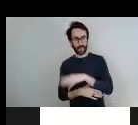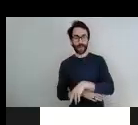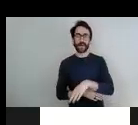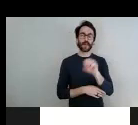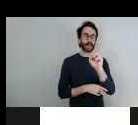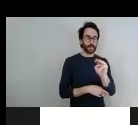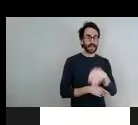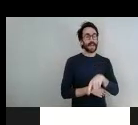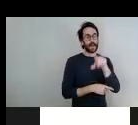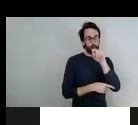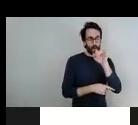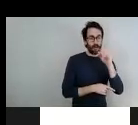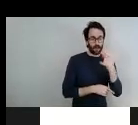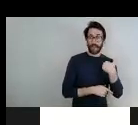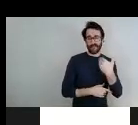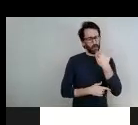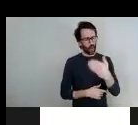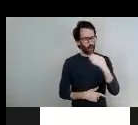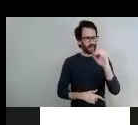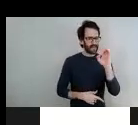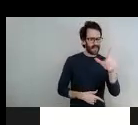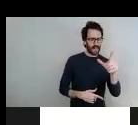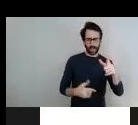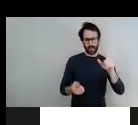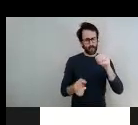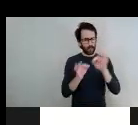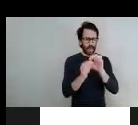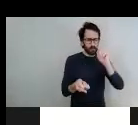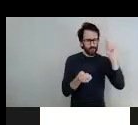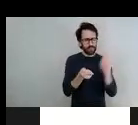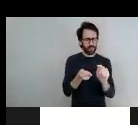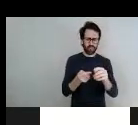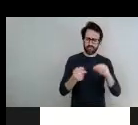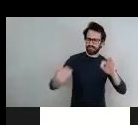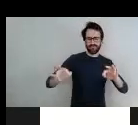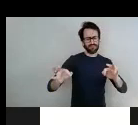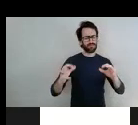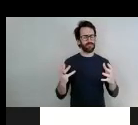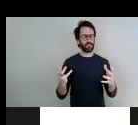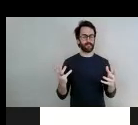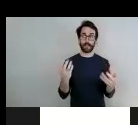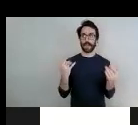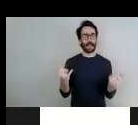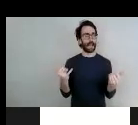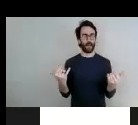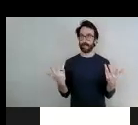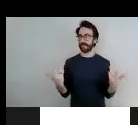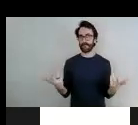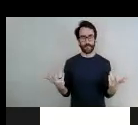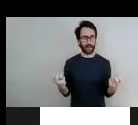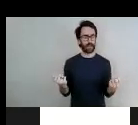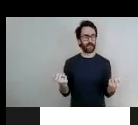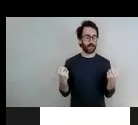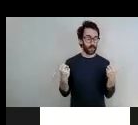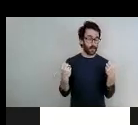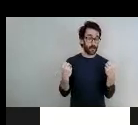offer this great deal. And I mean, especially now due to the alarming rate